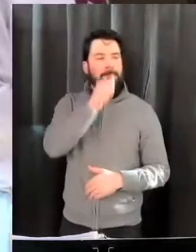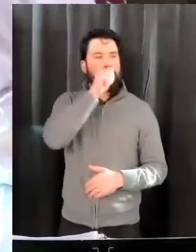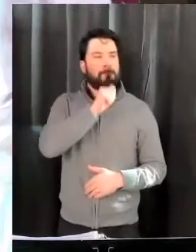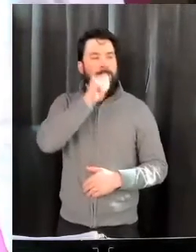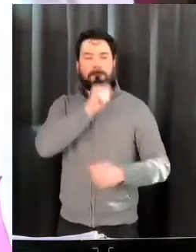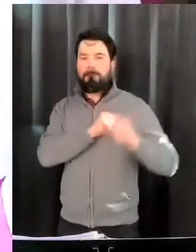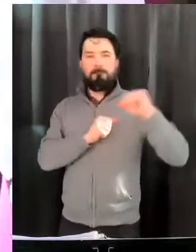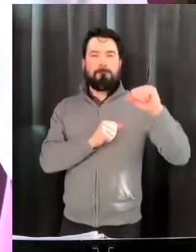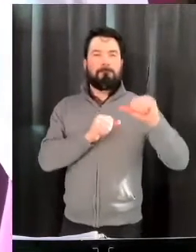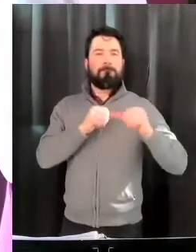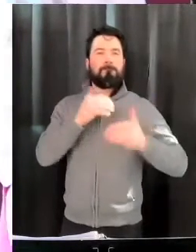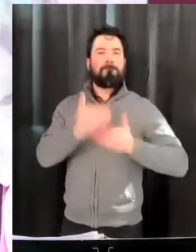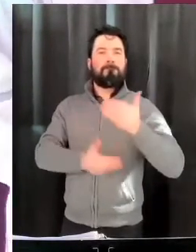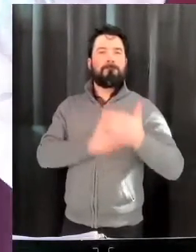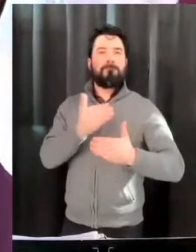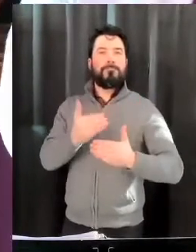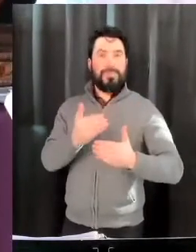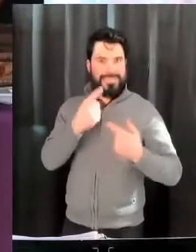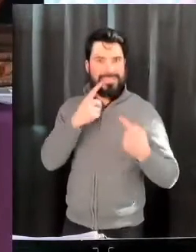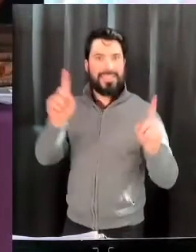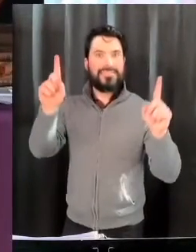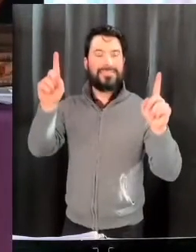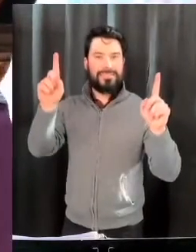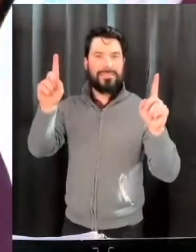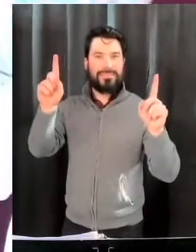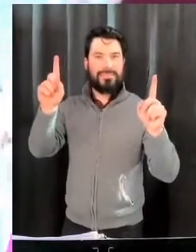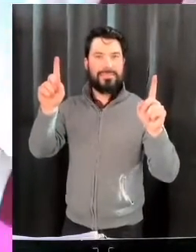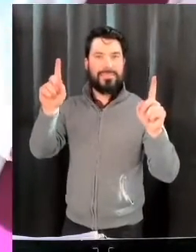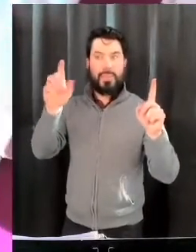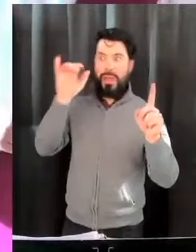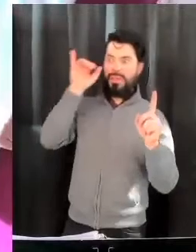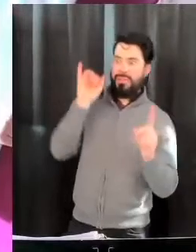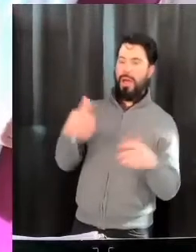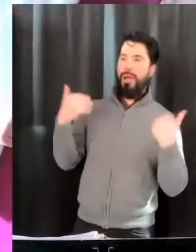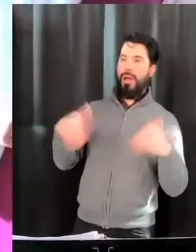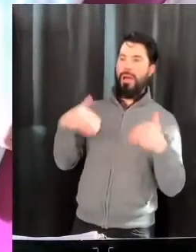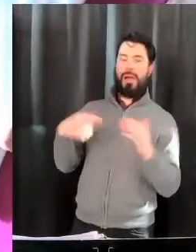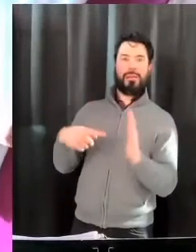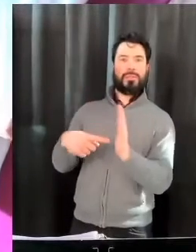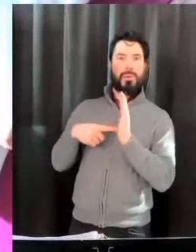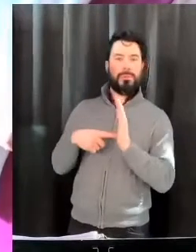us that this 40 days of P40X